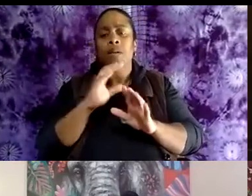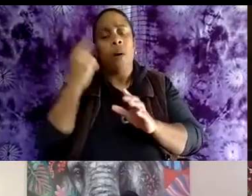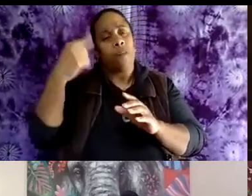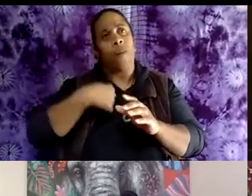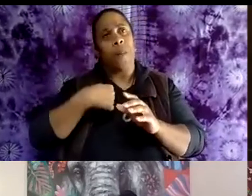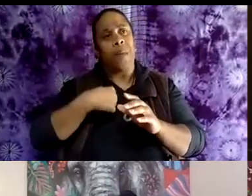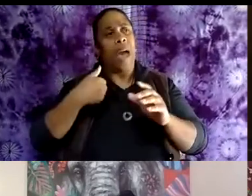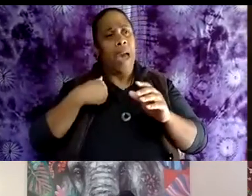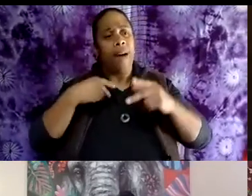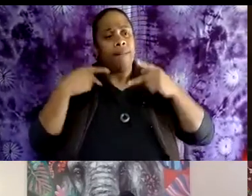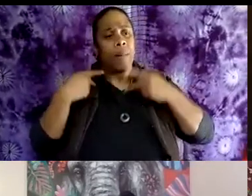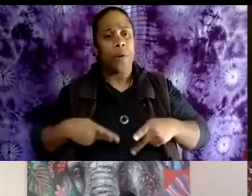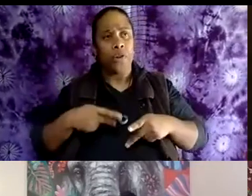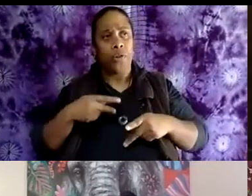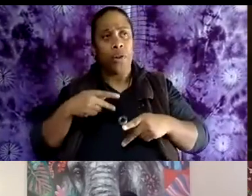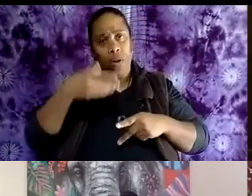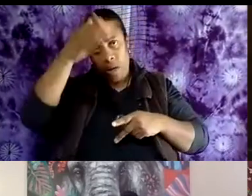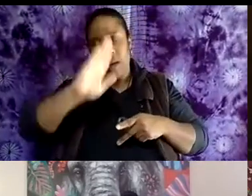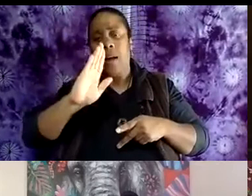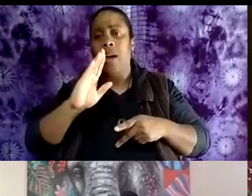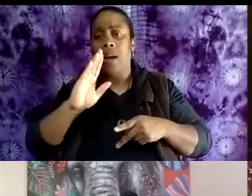personal deity as well that I